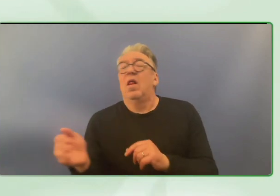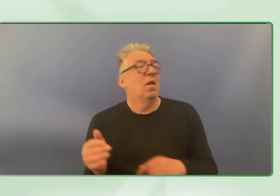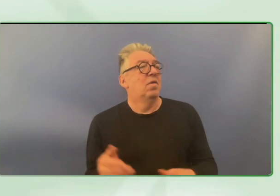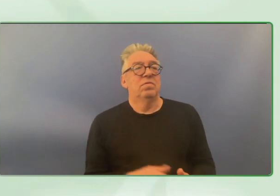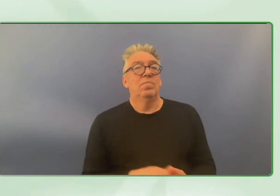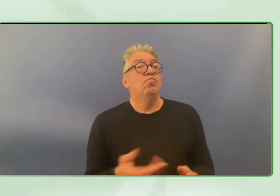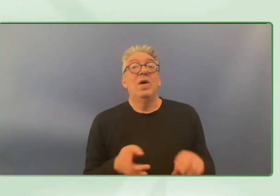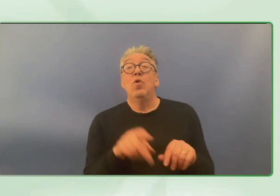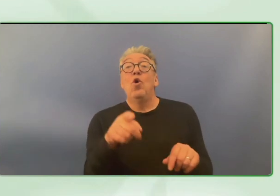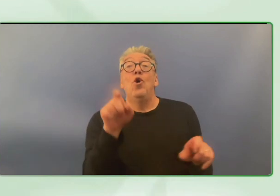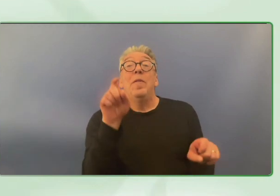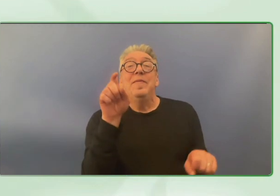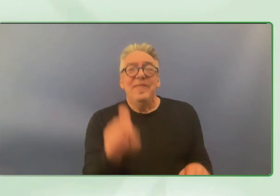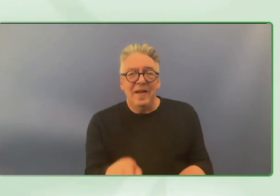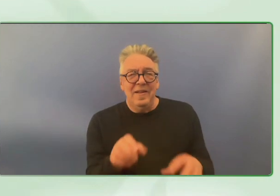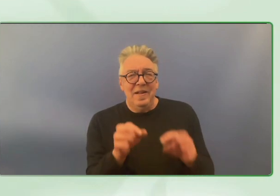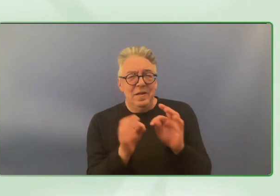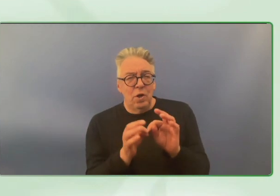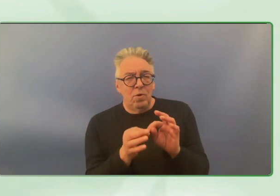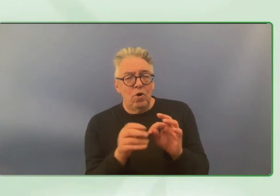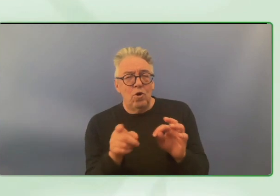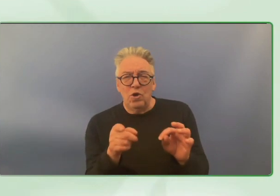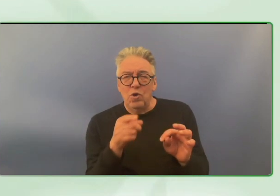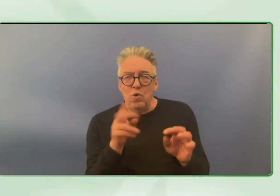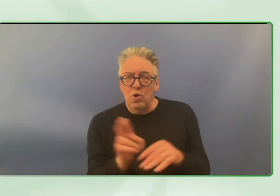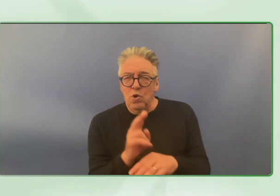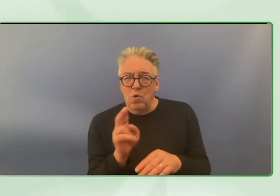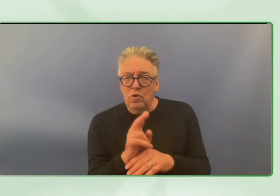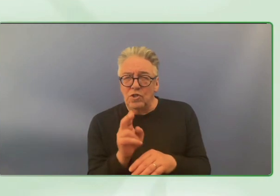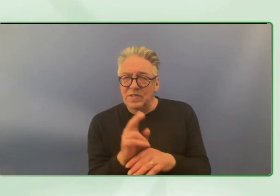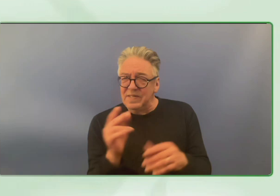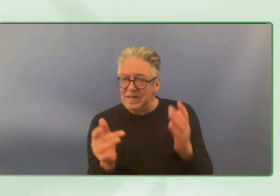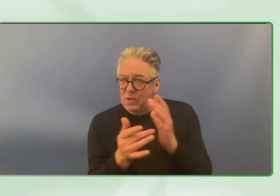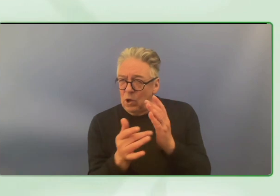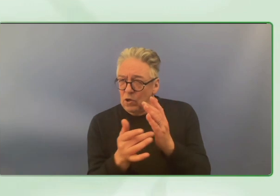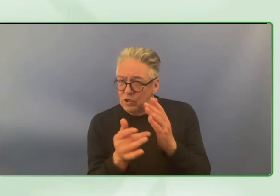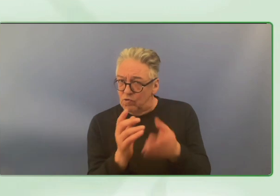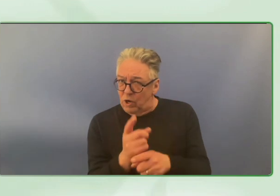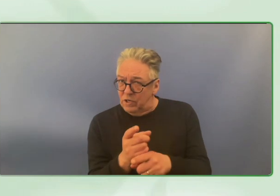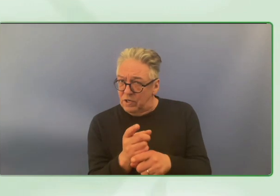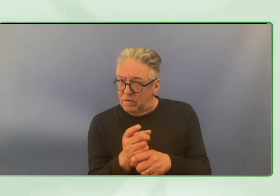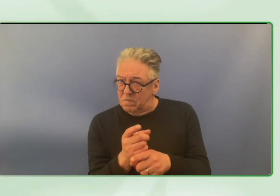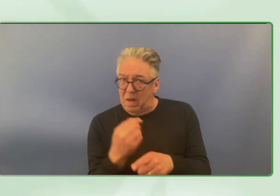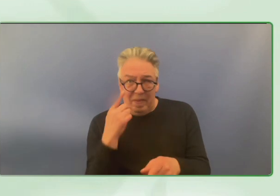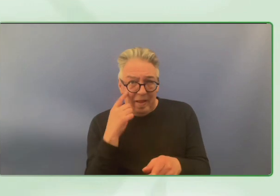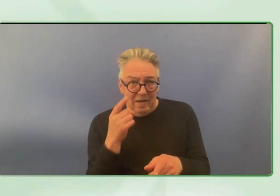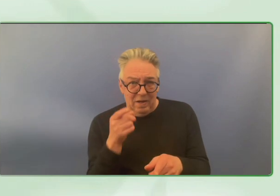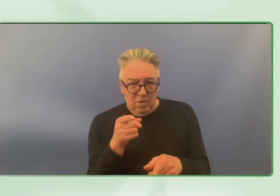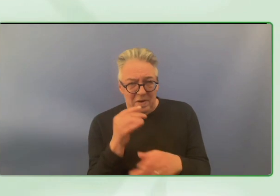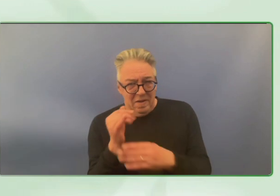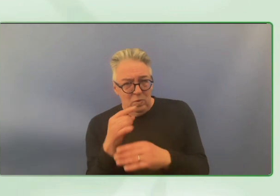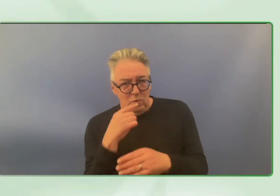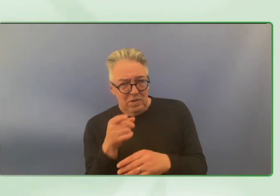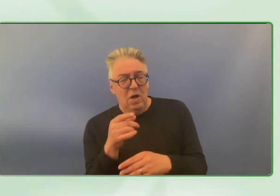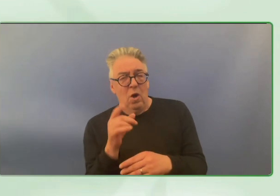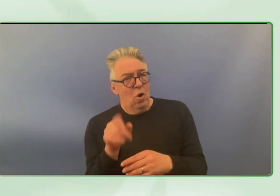necessary, I heard something about supportive technologies for the deaf. So what you just said at the end,